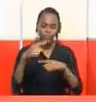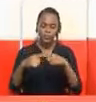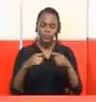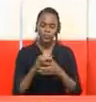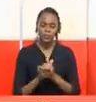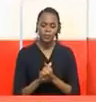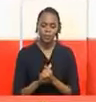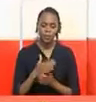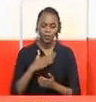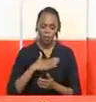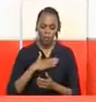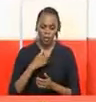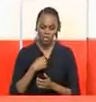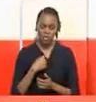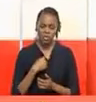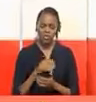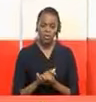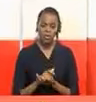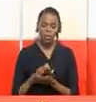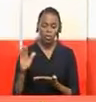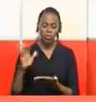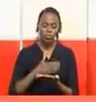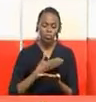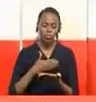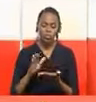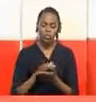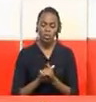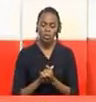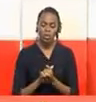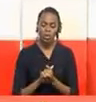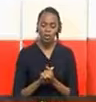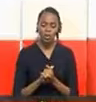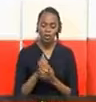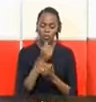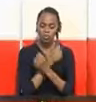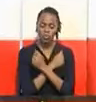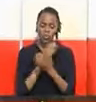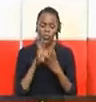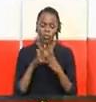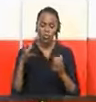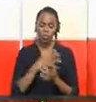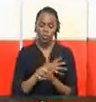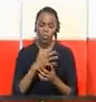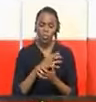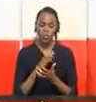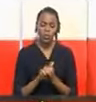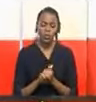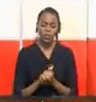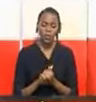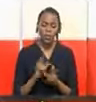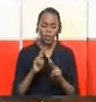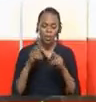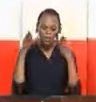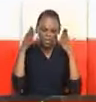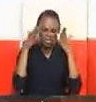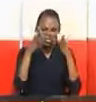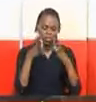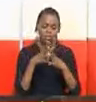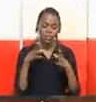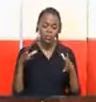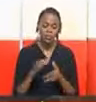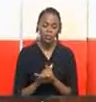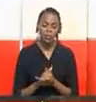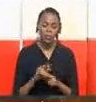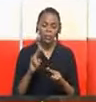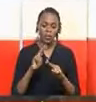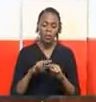For me personally, music is one of my biggest passions in life, and is something I took very seriously while I was at